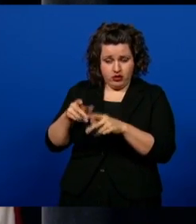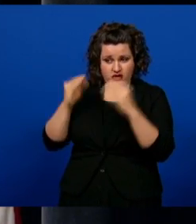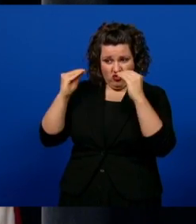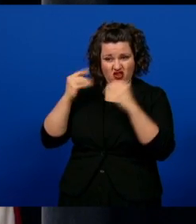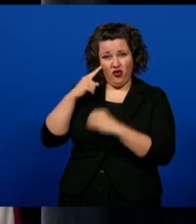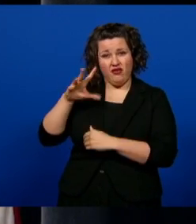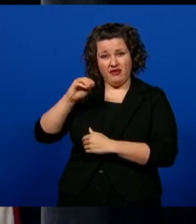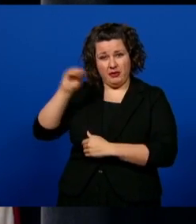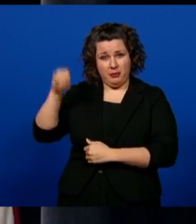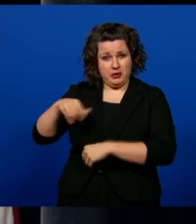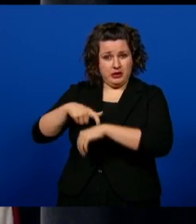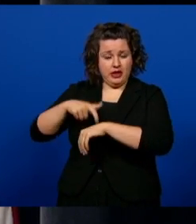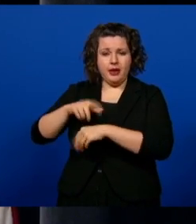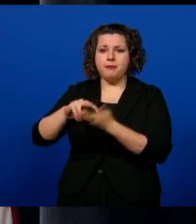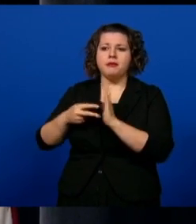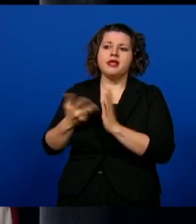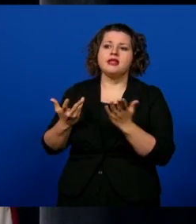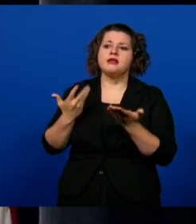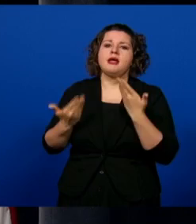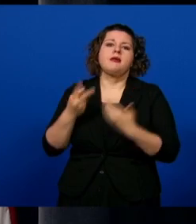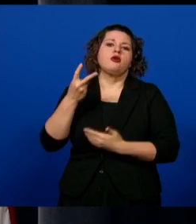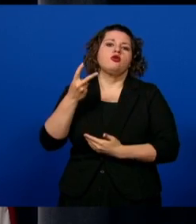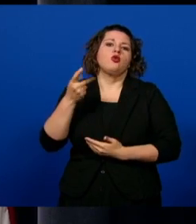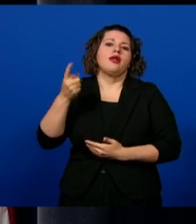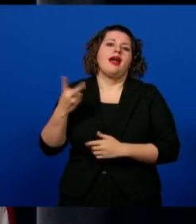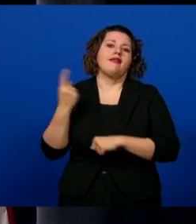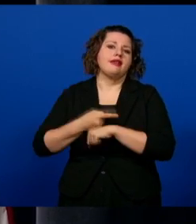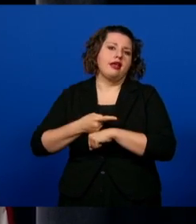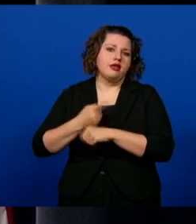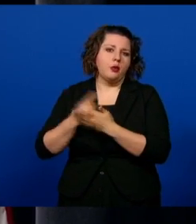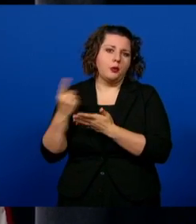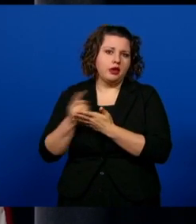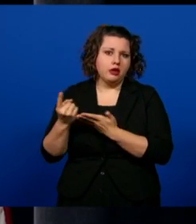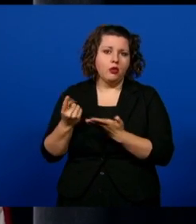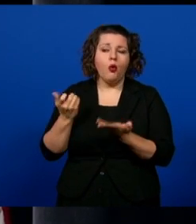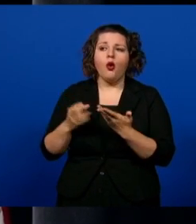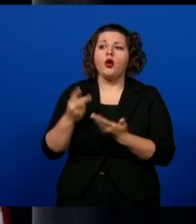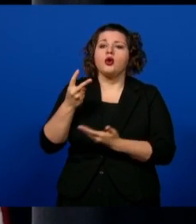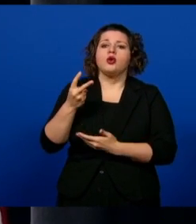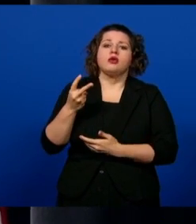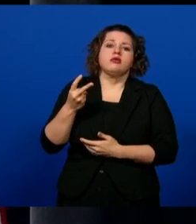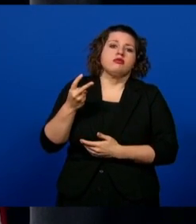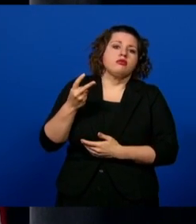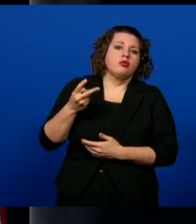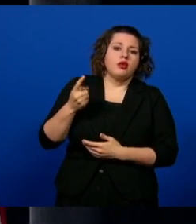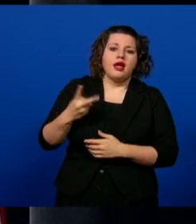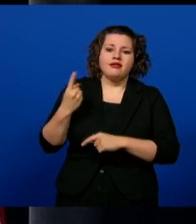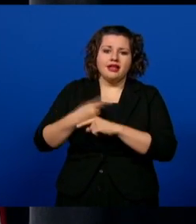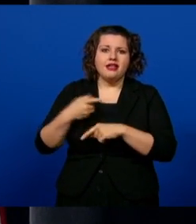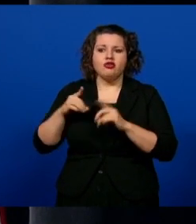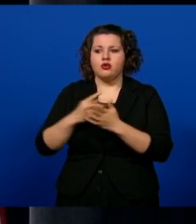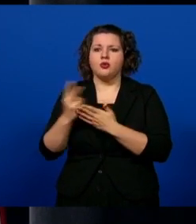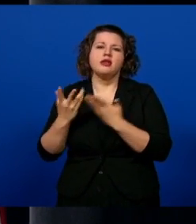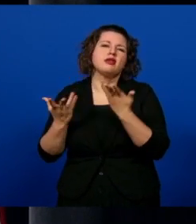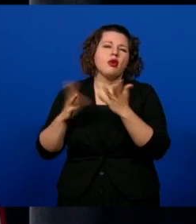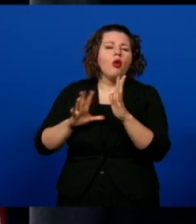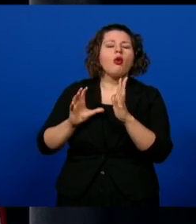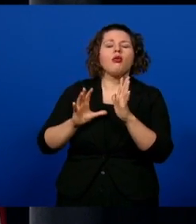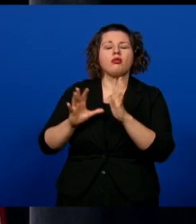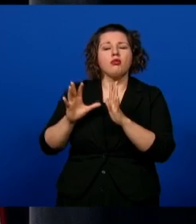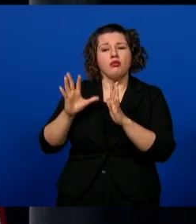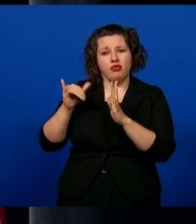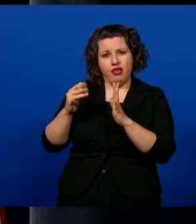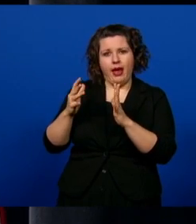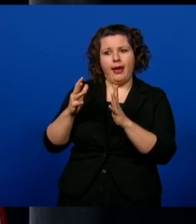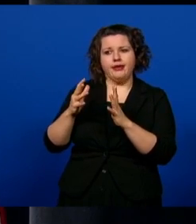really translates to maybe 2.5 days or 2 to 3 days over a 2-week period. So blending those populations with